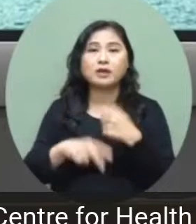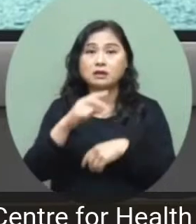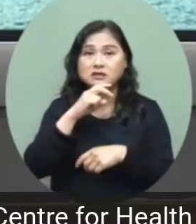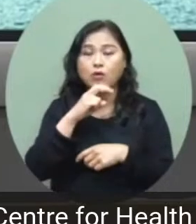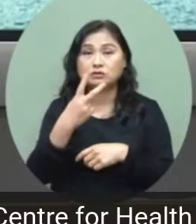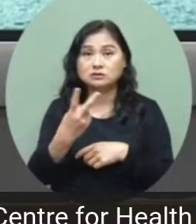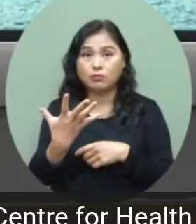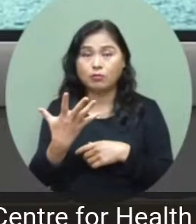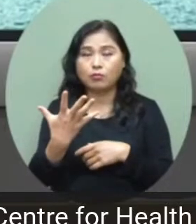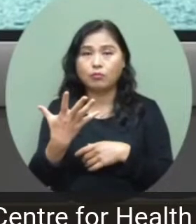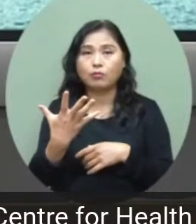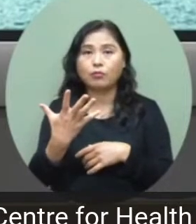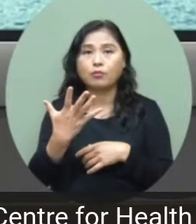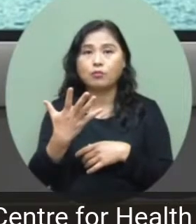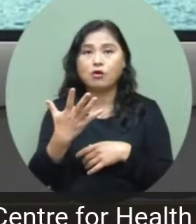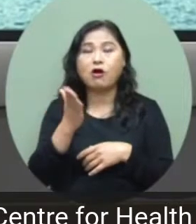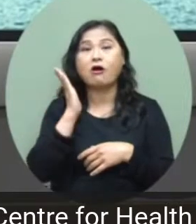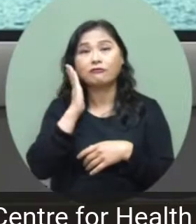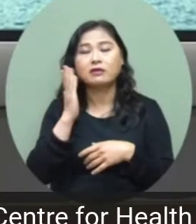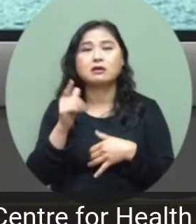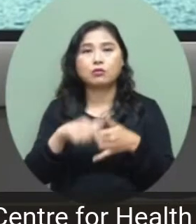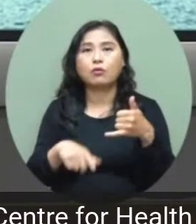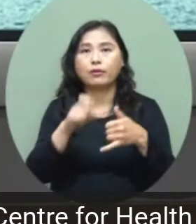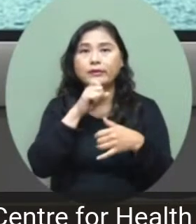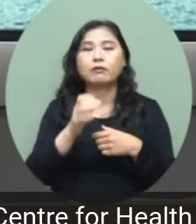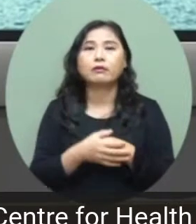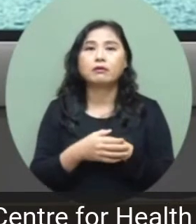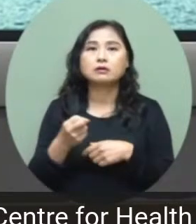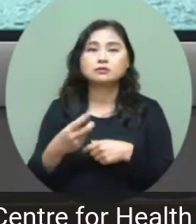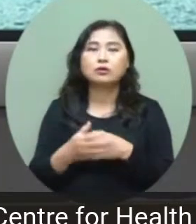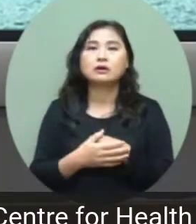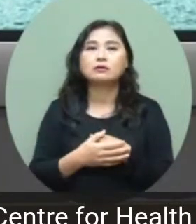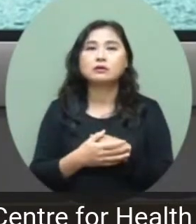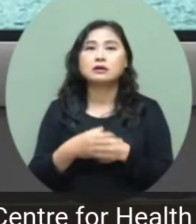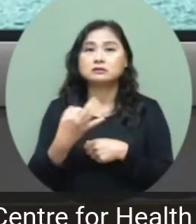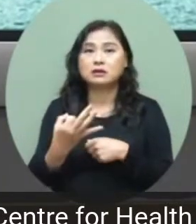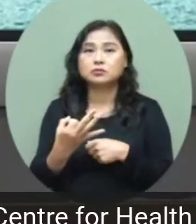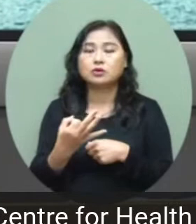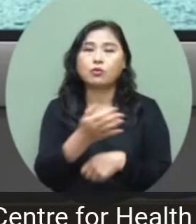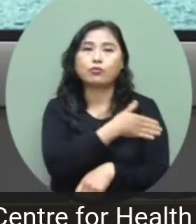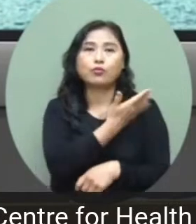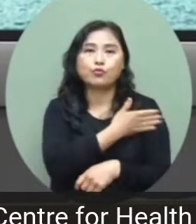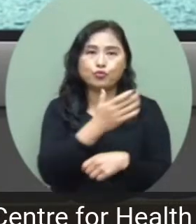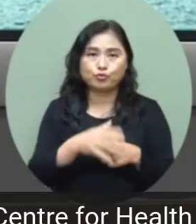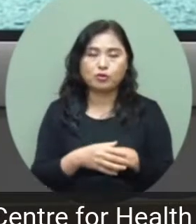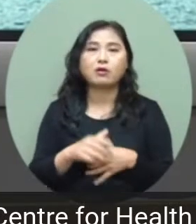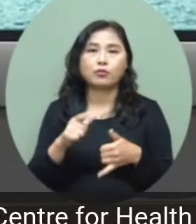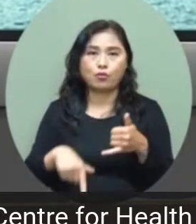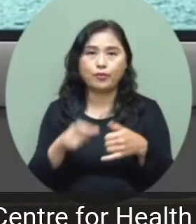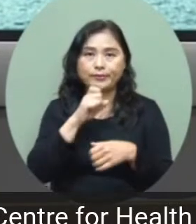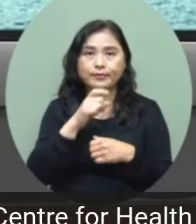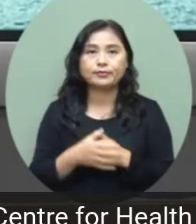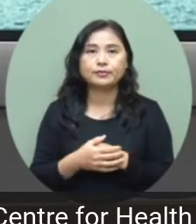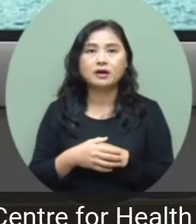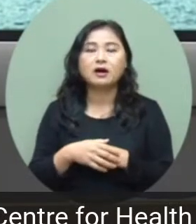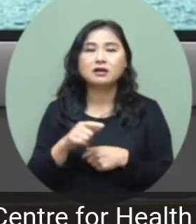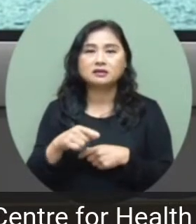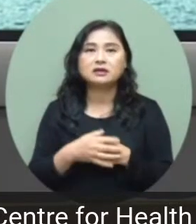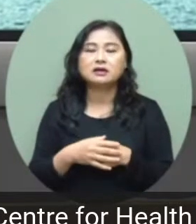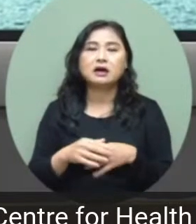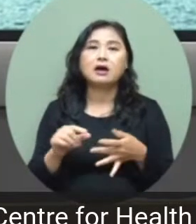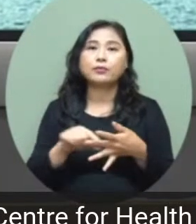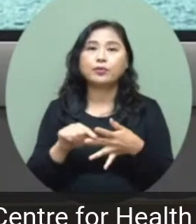there are 25 cases that involve the residents, and 3 are